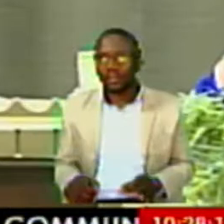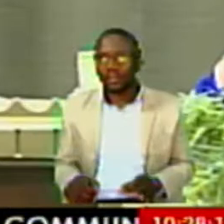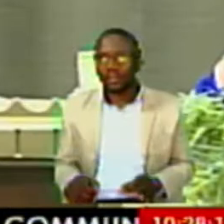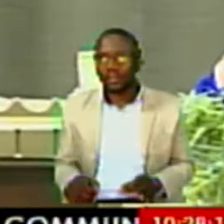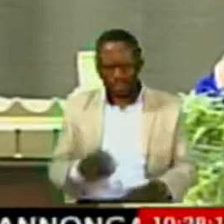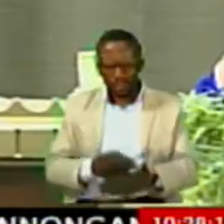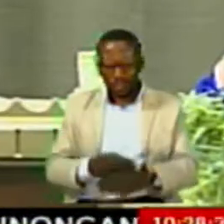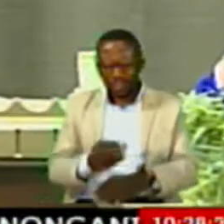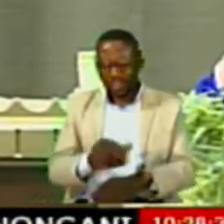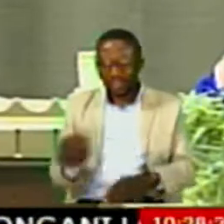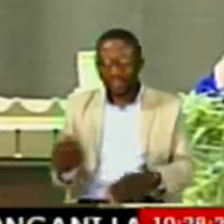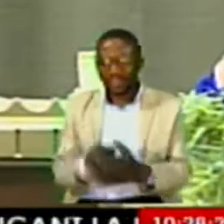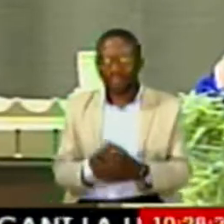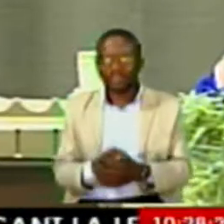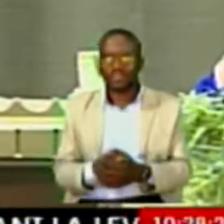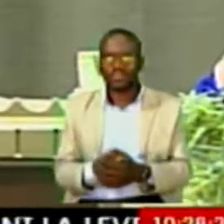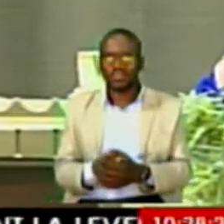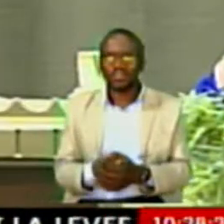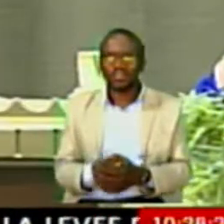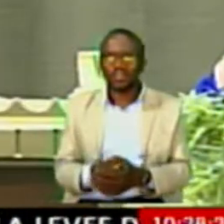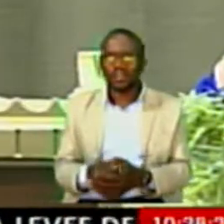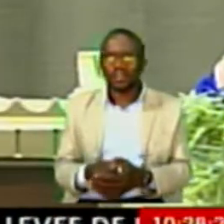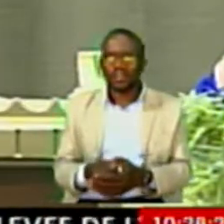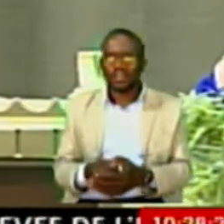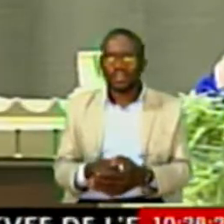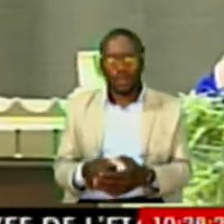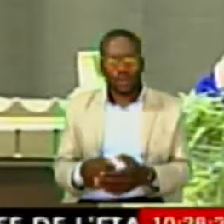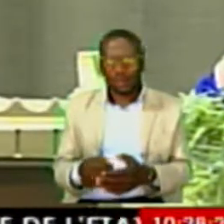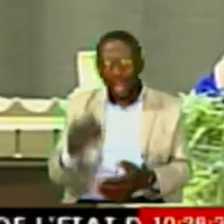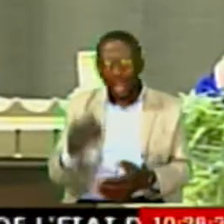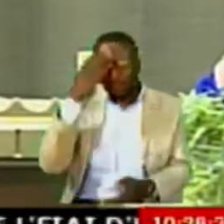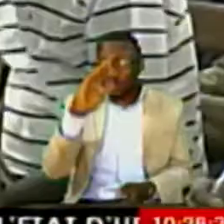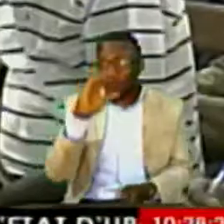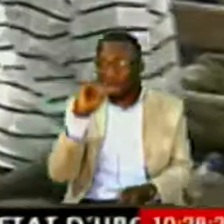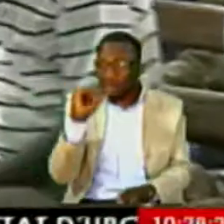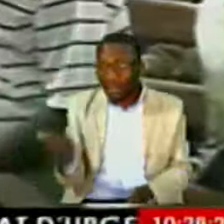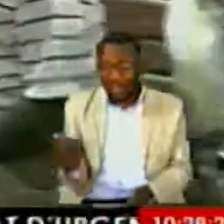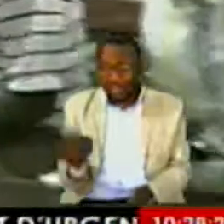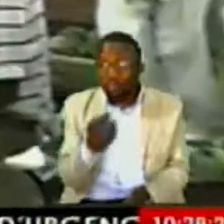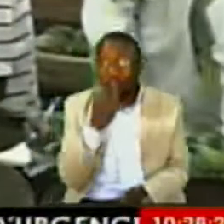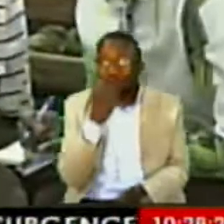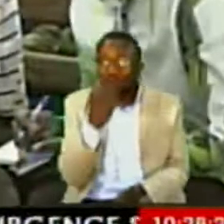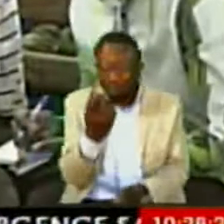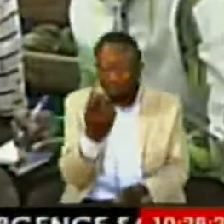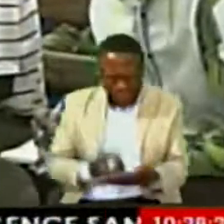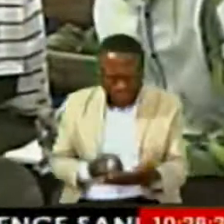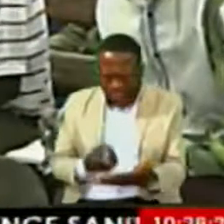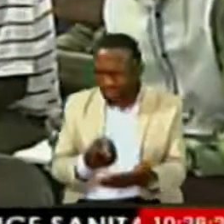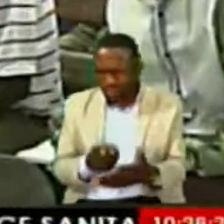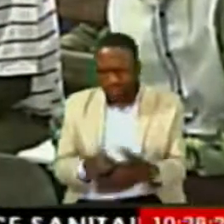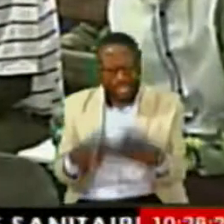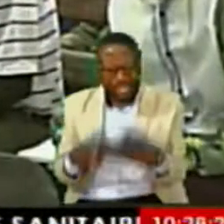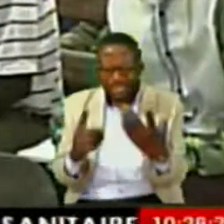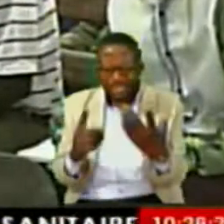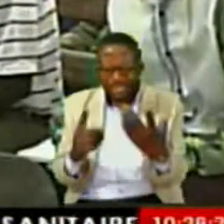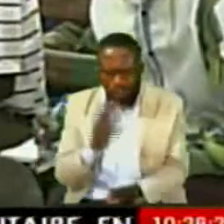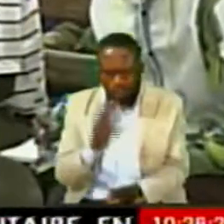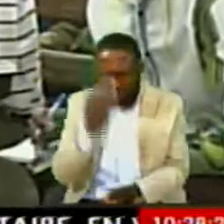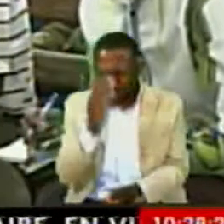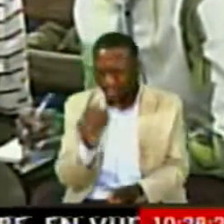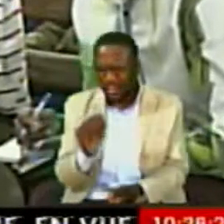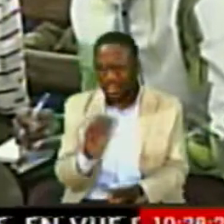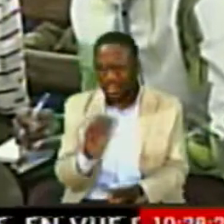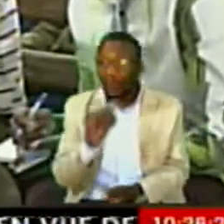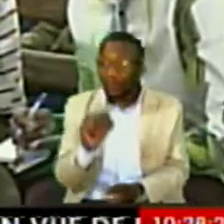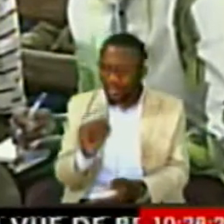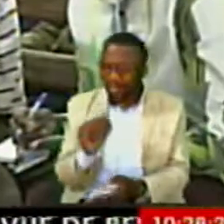Parfois. Sometimes. Hein, vous êtes vide, vous ne connaissez pas par où commencer. You are void, you don't know where to start from. Ne vous en faites pas.